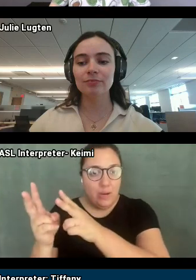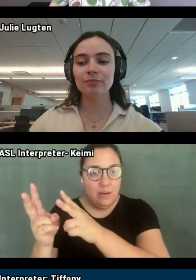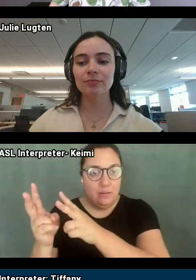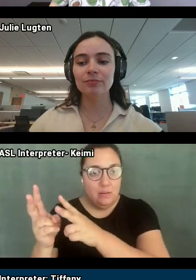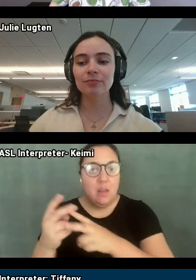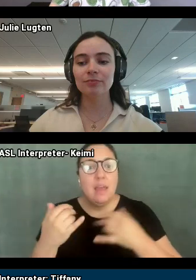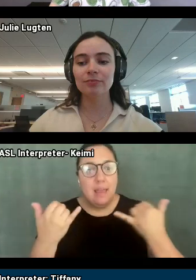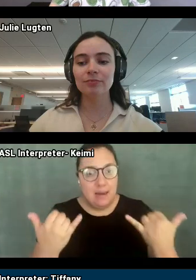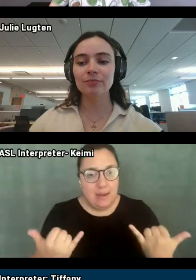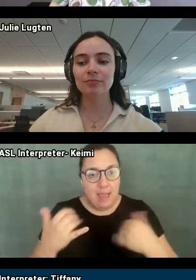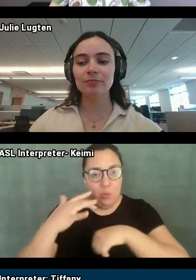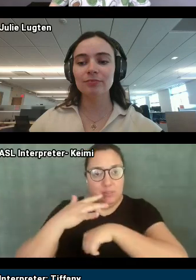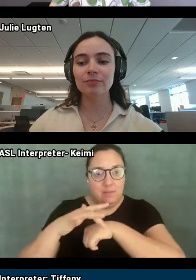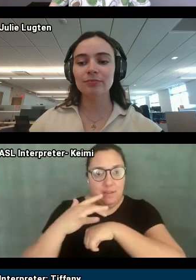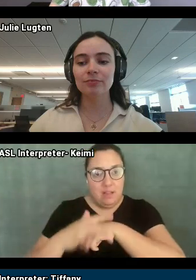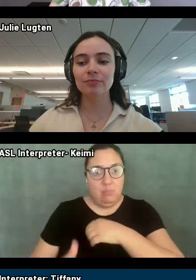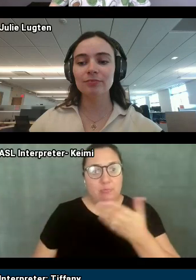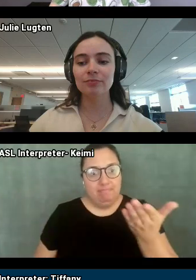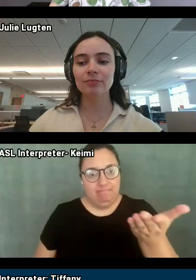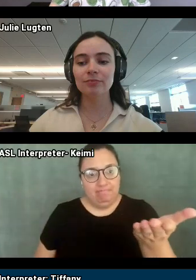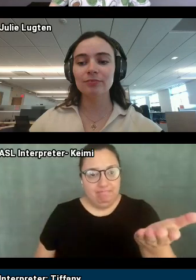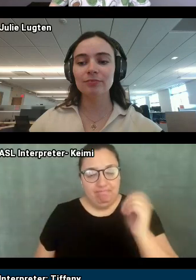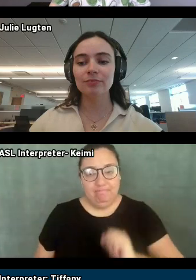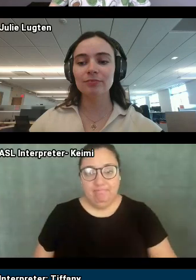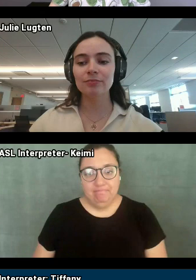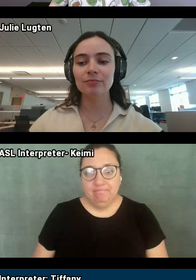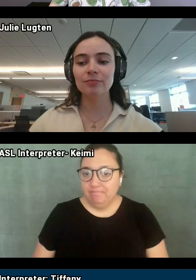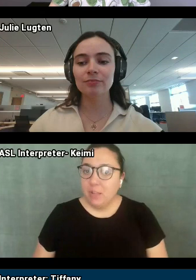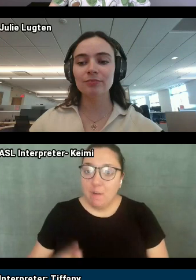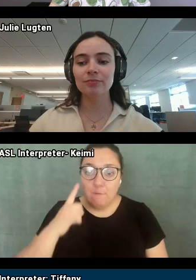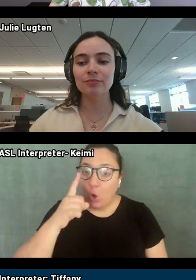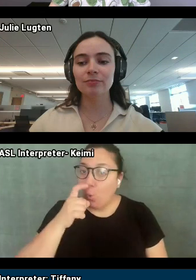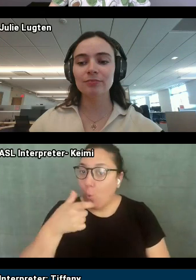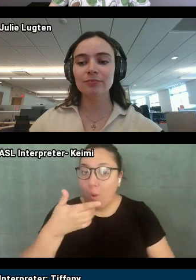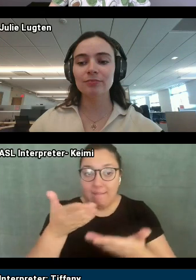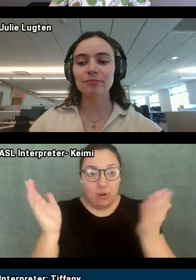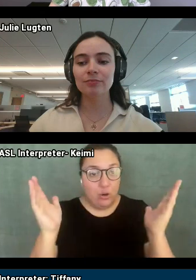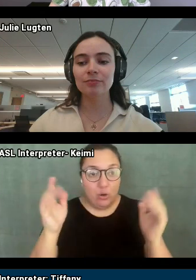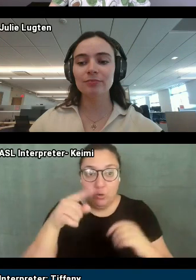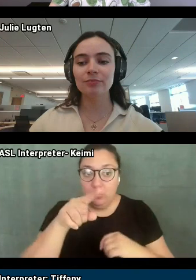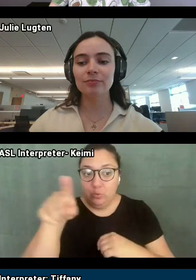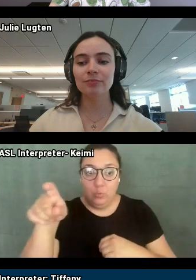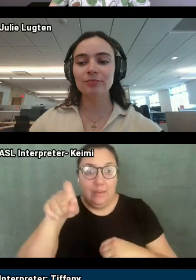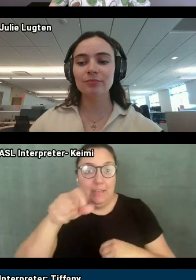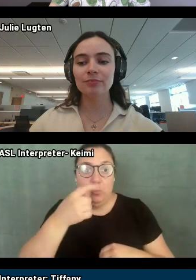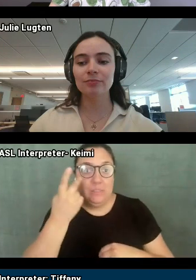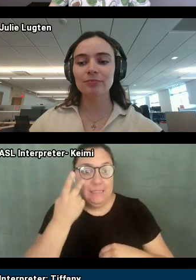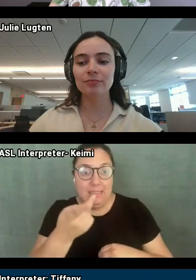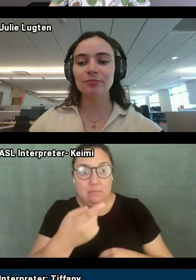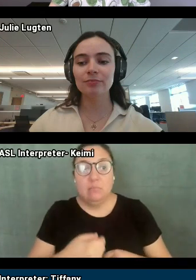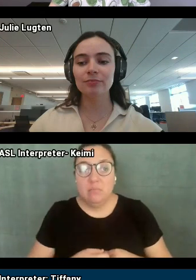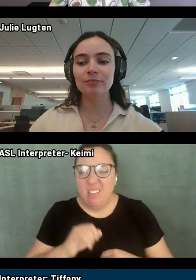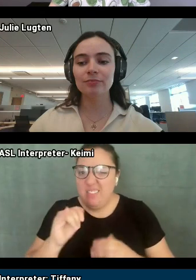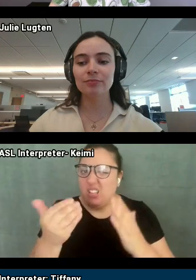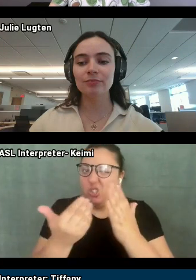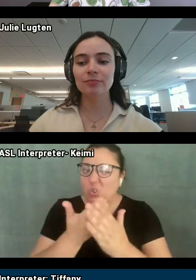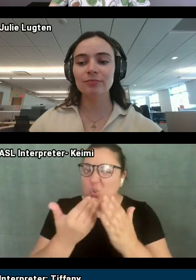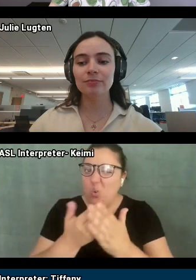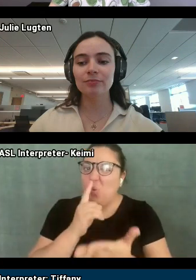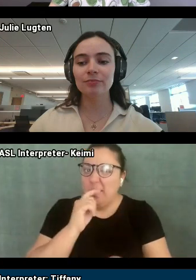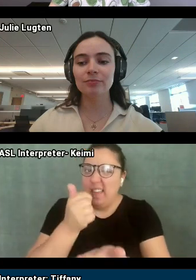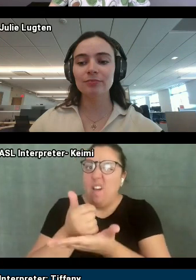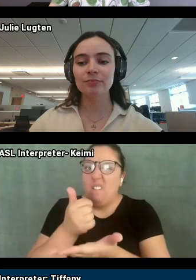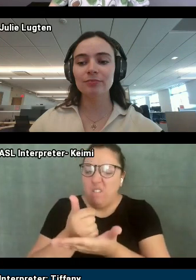it's available in HubSpot for whoever needs to see it. So that's a new handy feature of